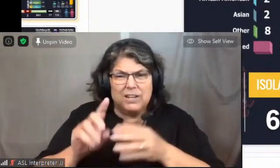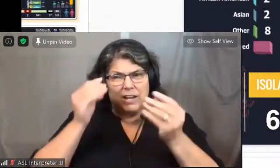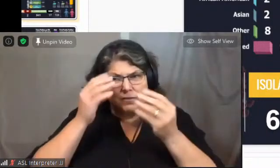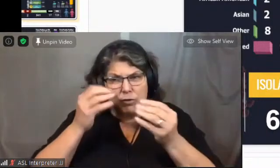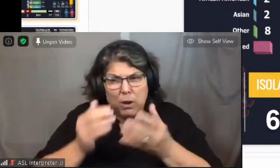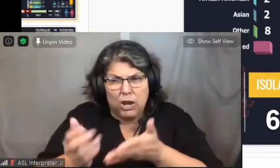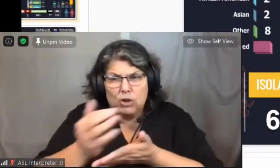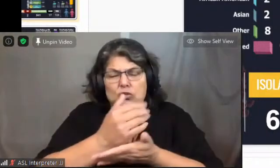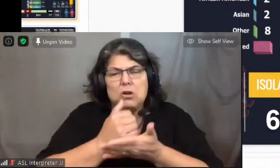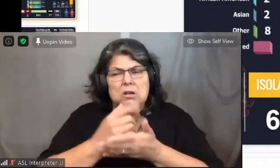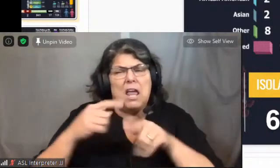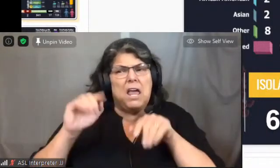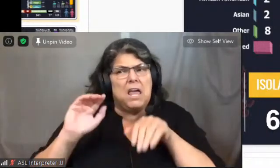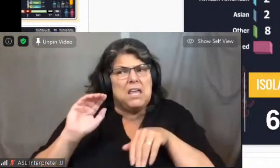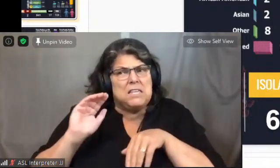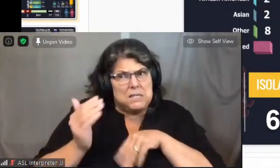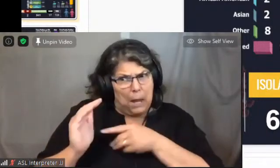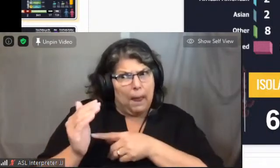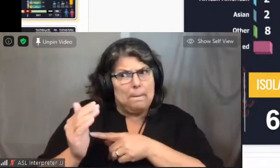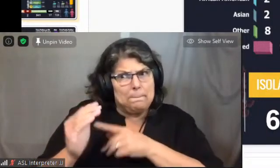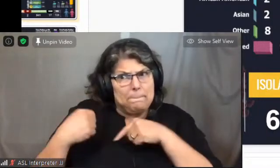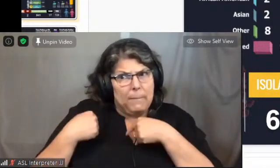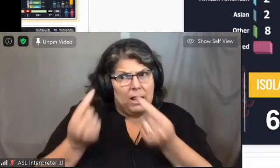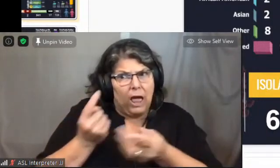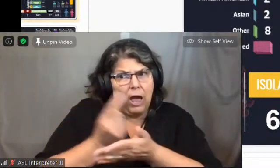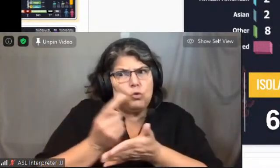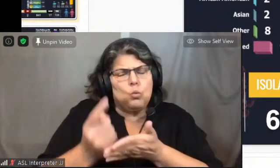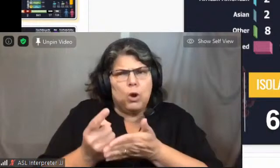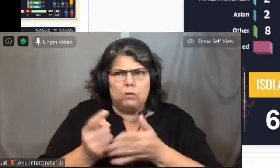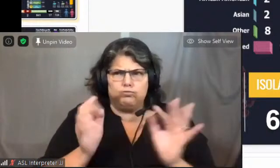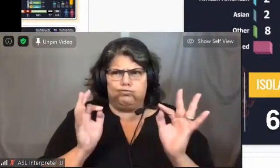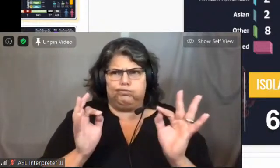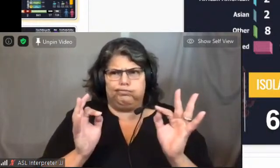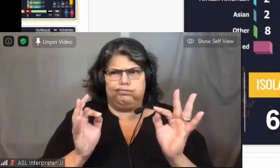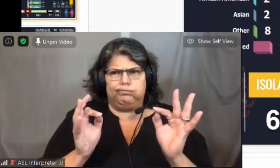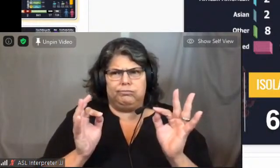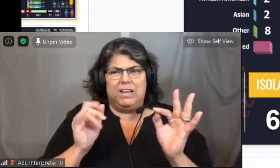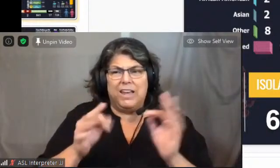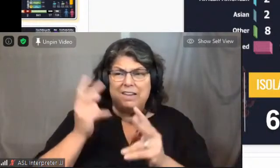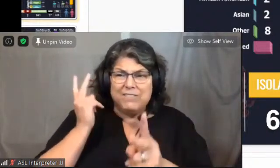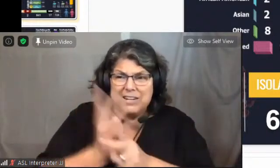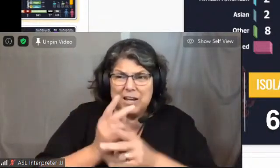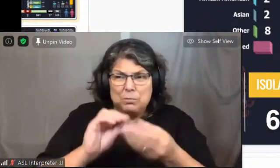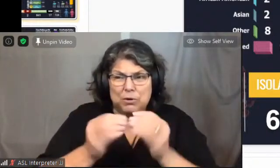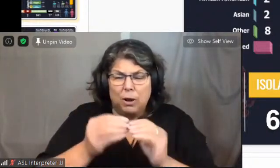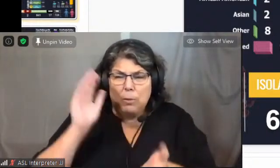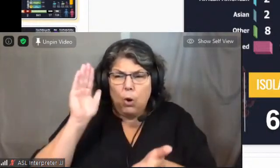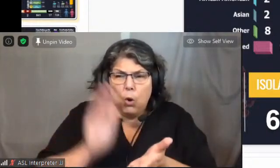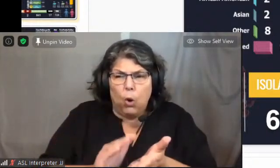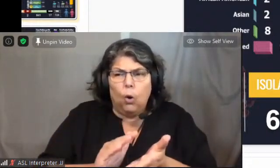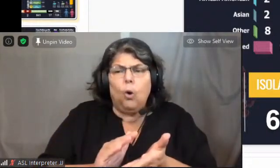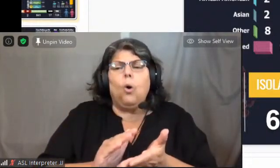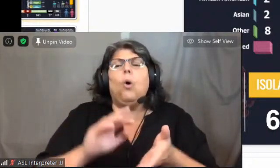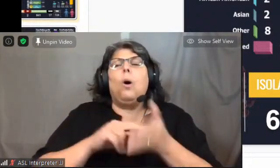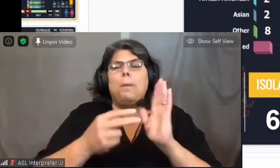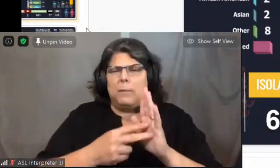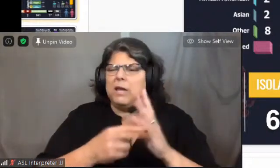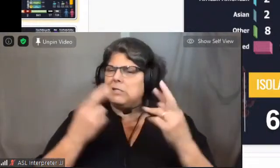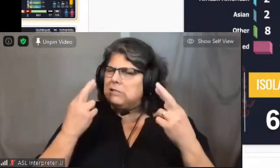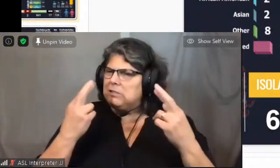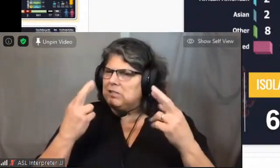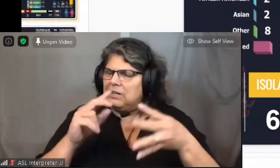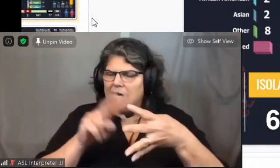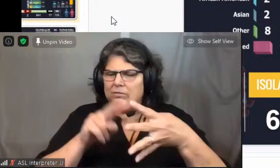we're doing pretty good. And if we can keep it down low, then we'll probably get into the red zone